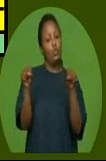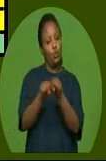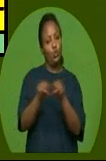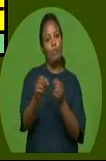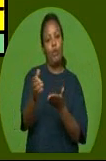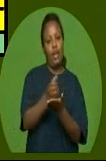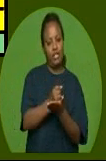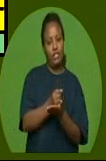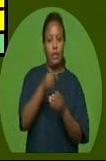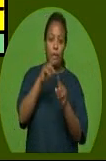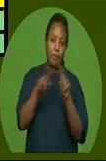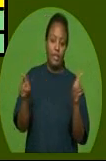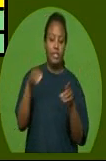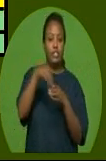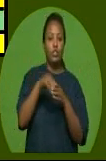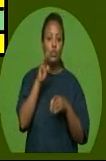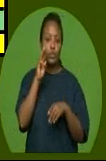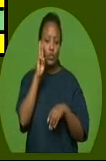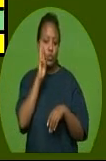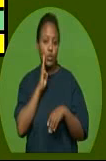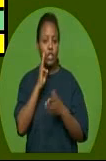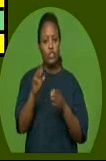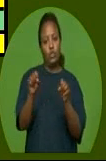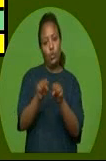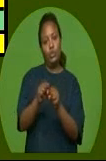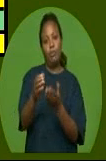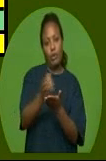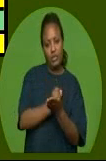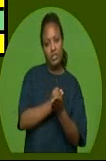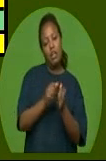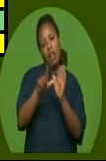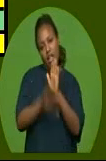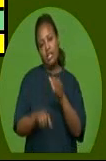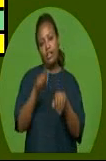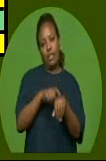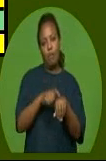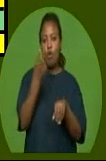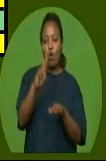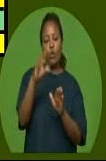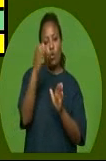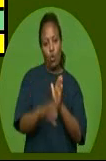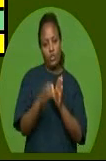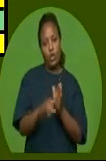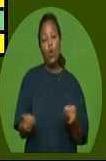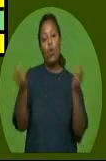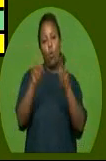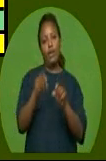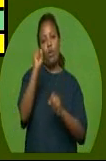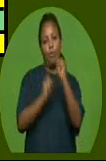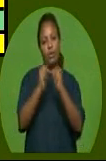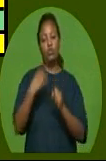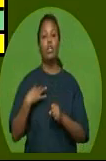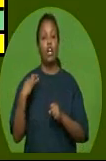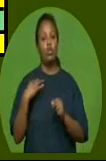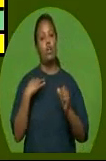to shoe production, whereas in Sudan, shoes is produced at lesser time or cost